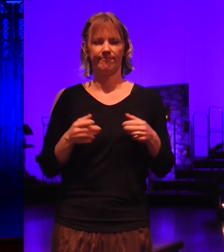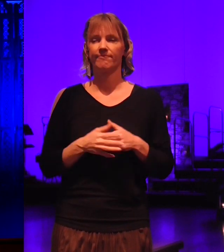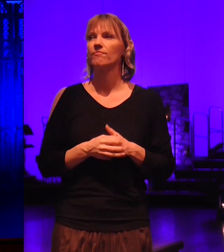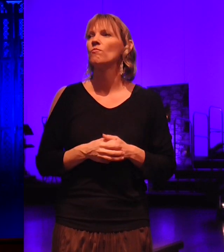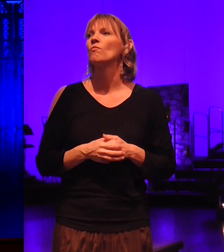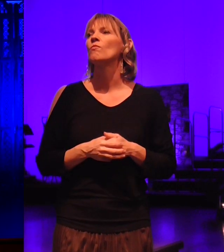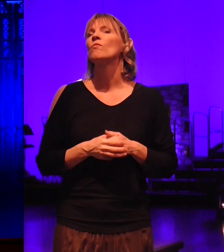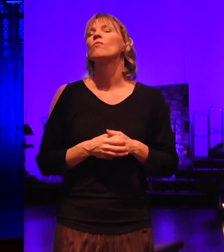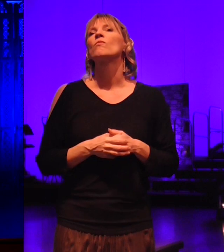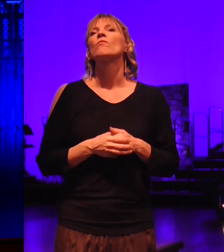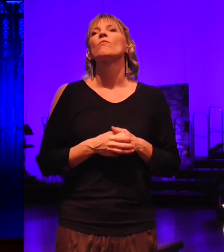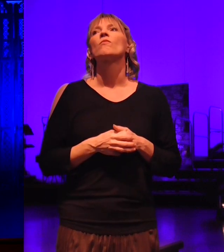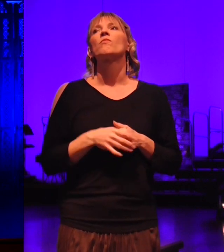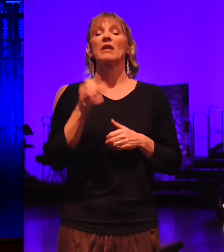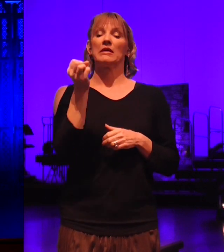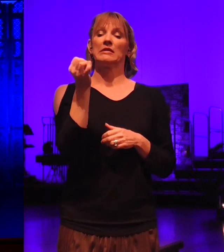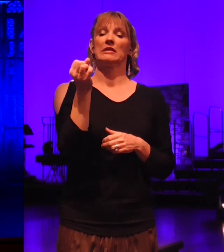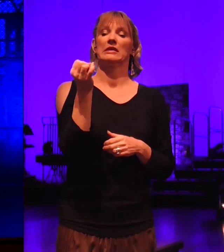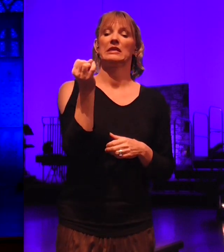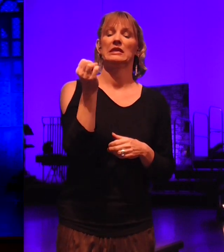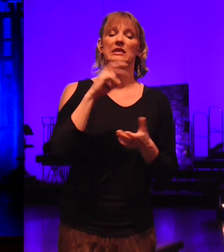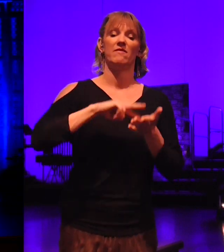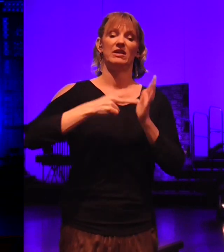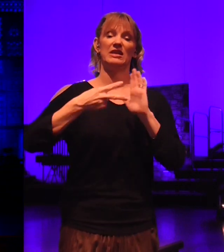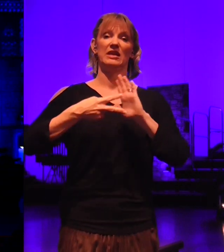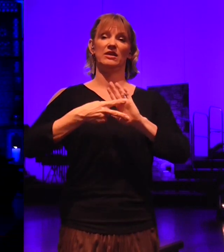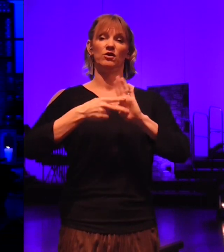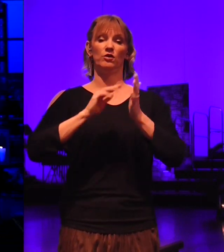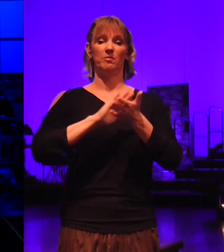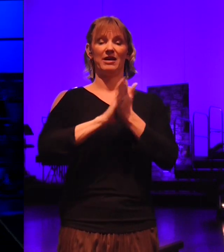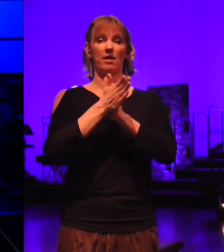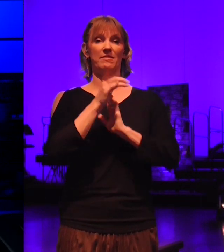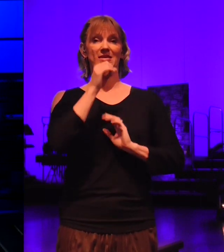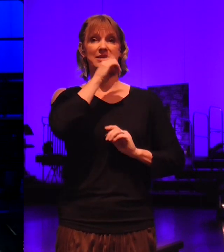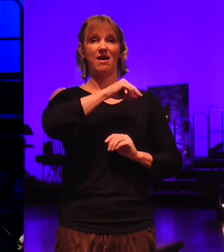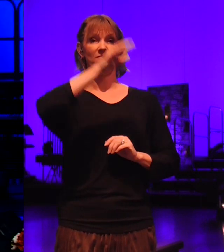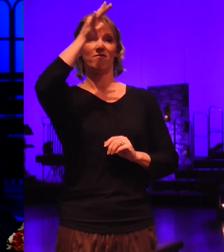I never planted a seed of intention to be a stepfather.